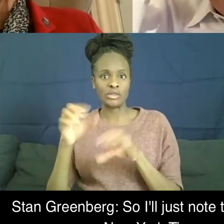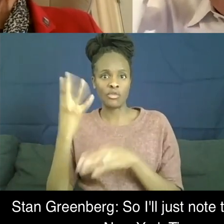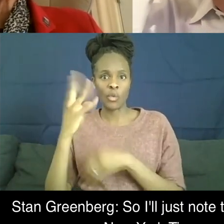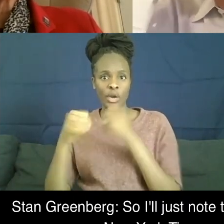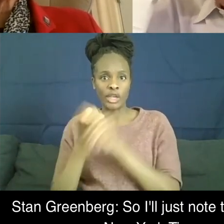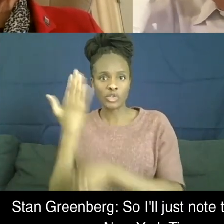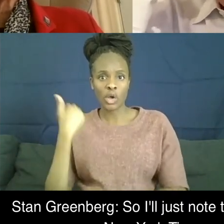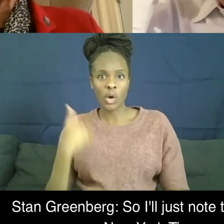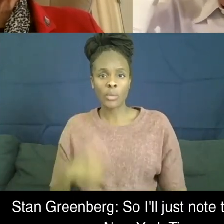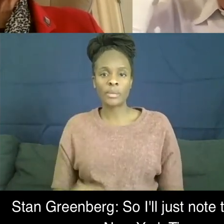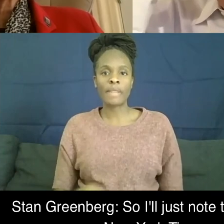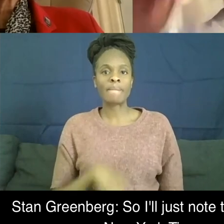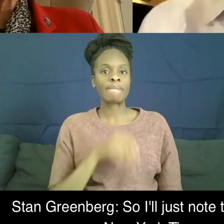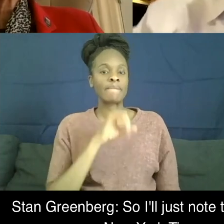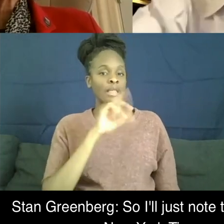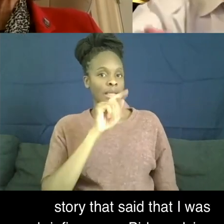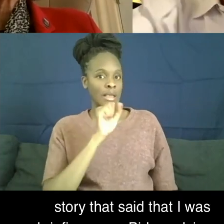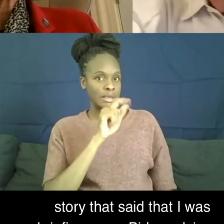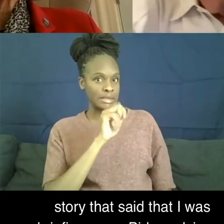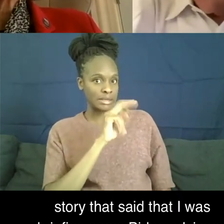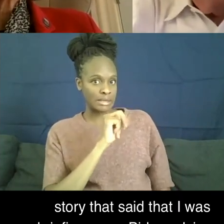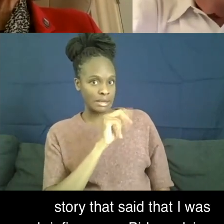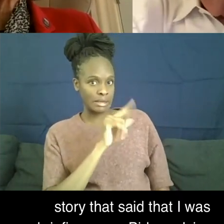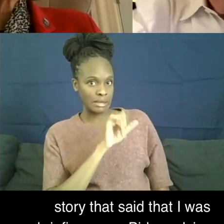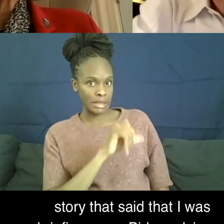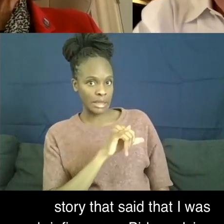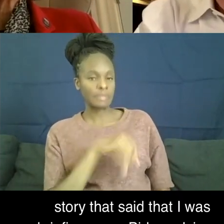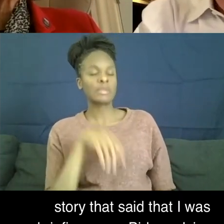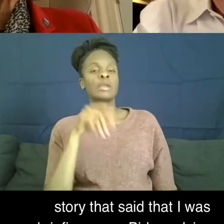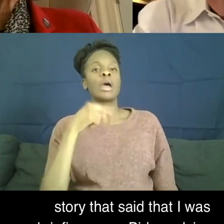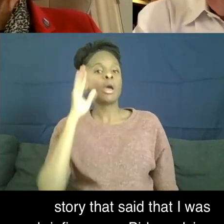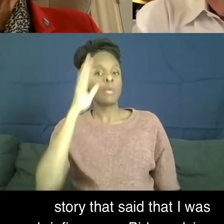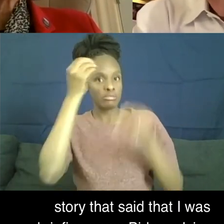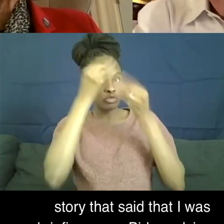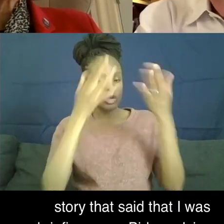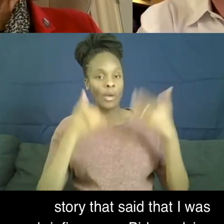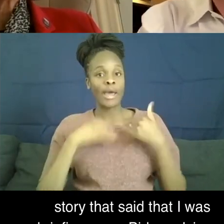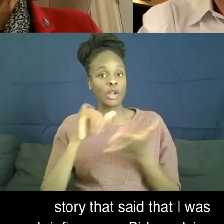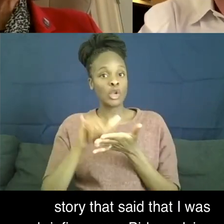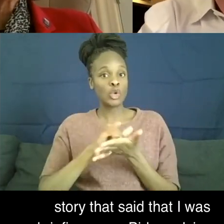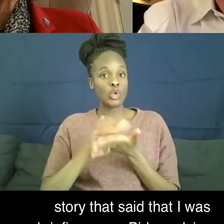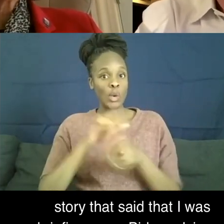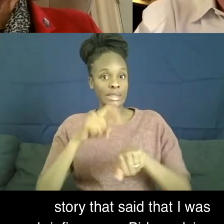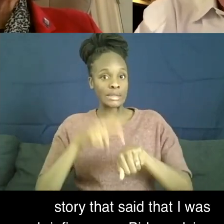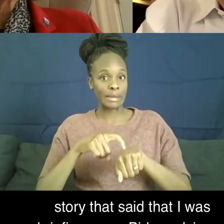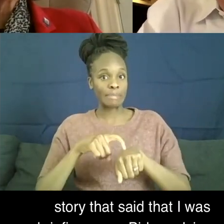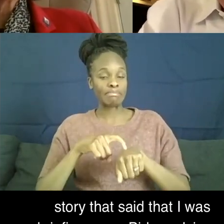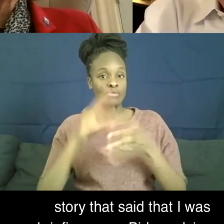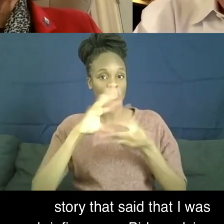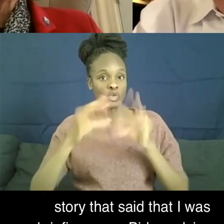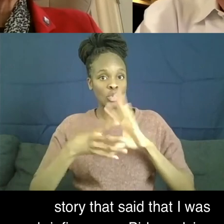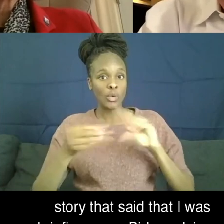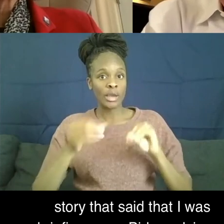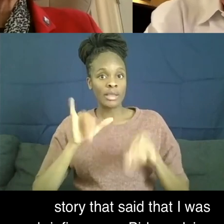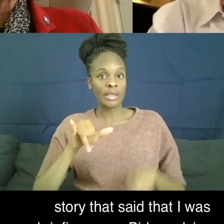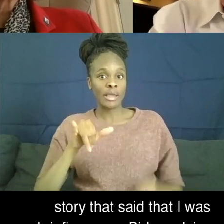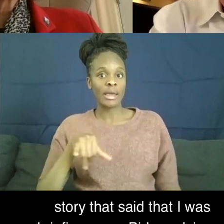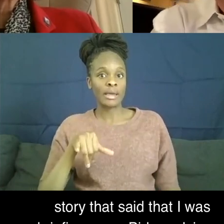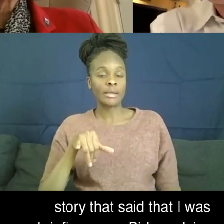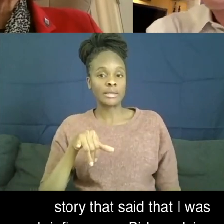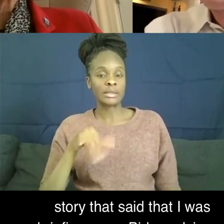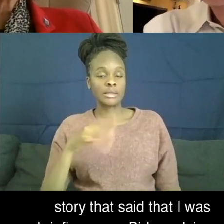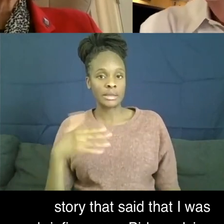So I'll, I'll just note there was a New York Times story that, uh, said that the, um, that I was briefing the,